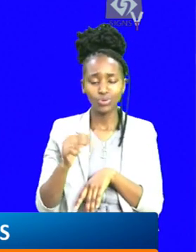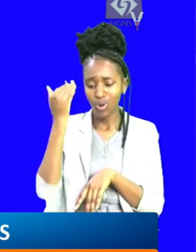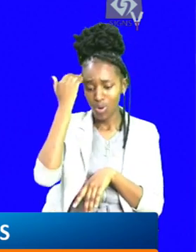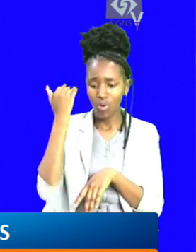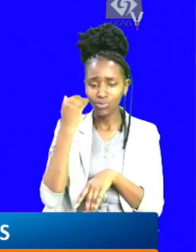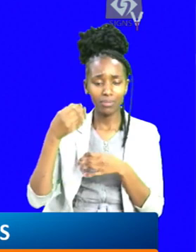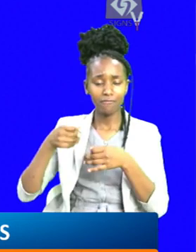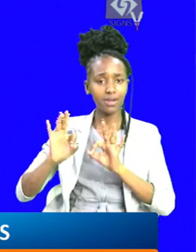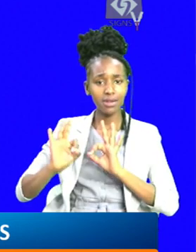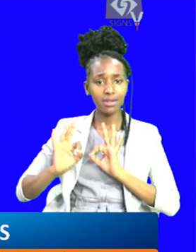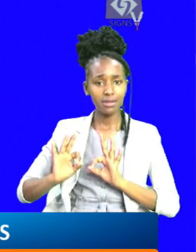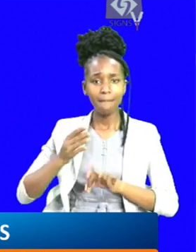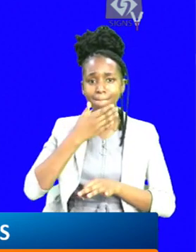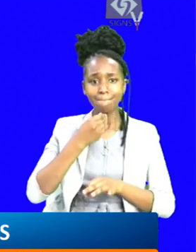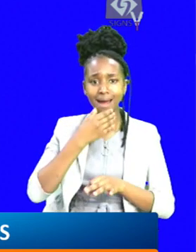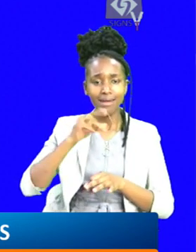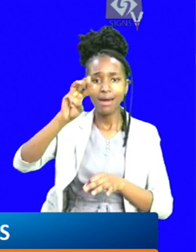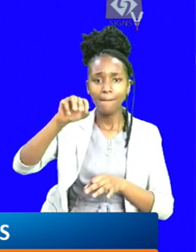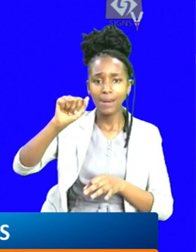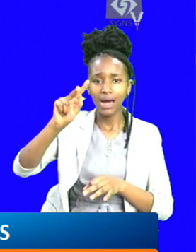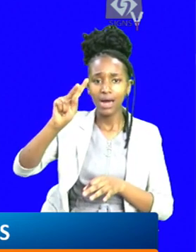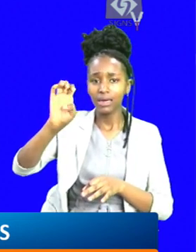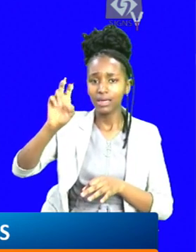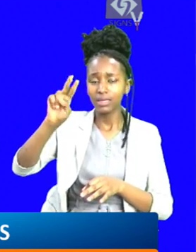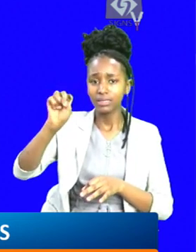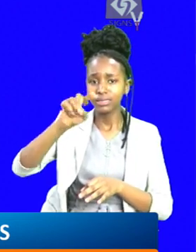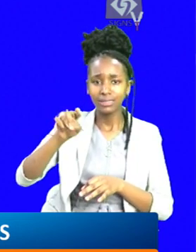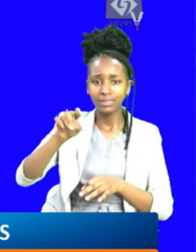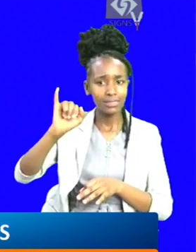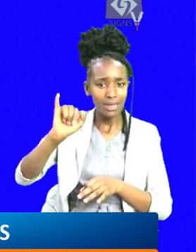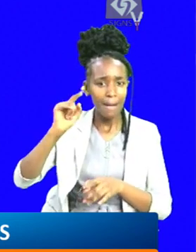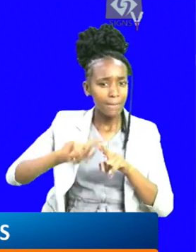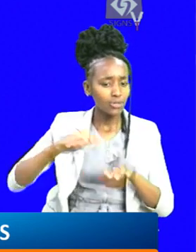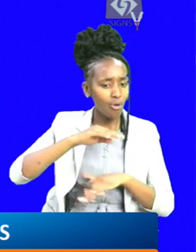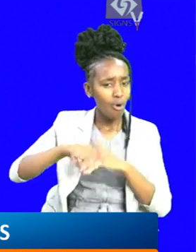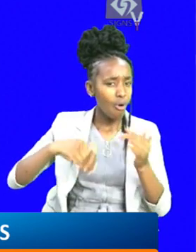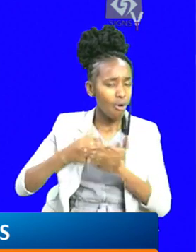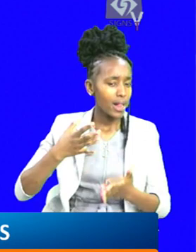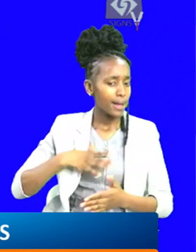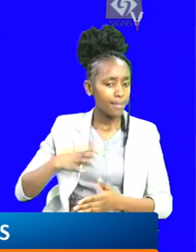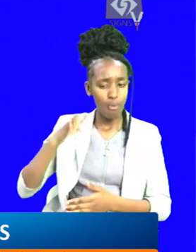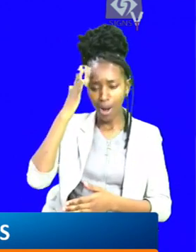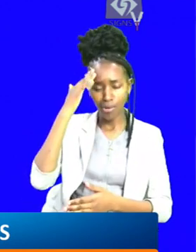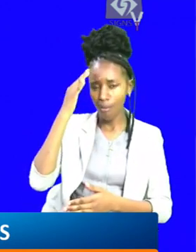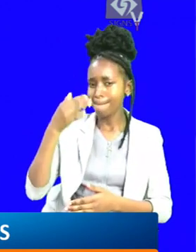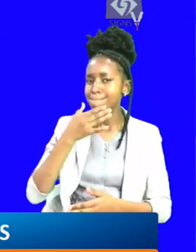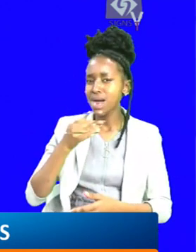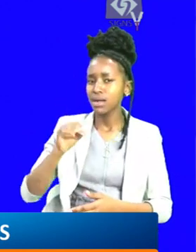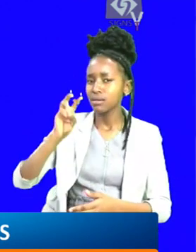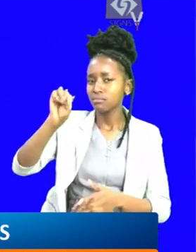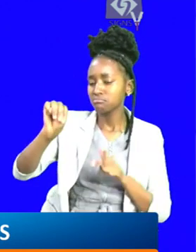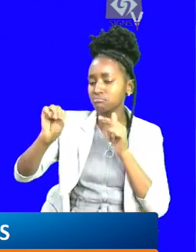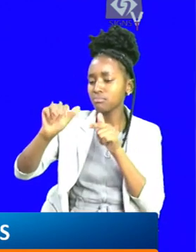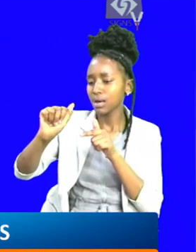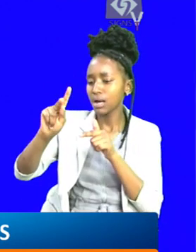with terrorism-related offenses like radicalization was good, but it had no effect.